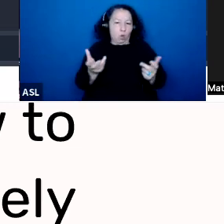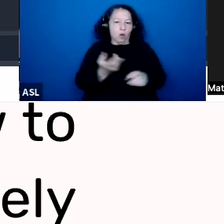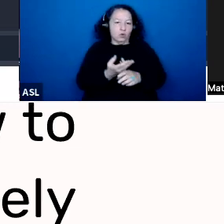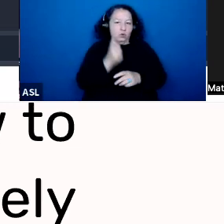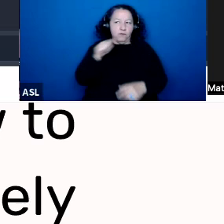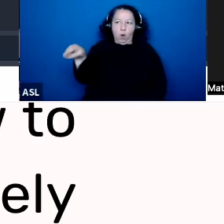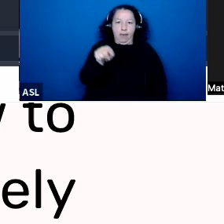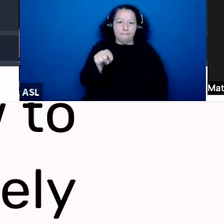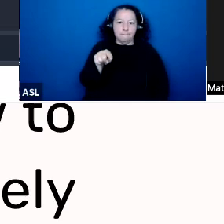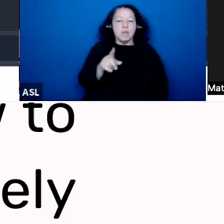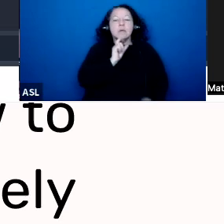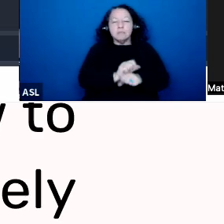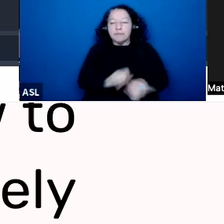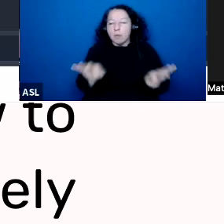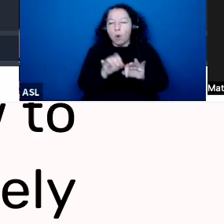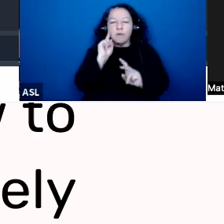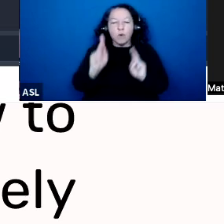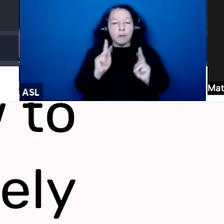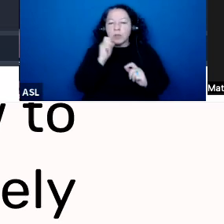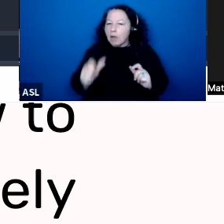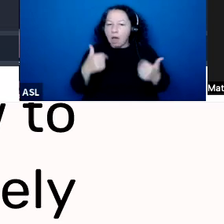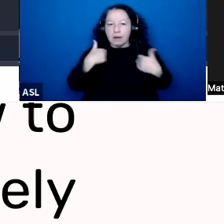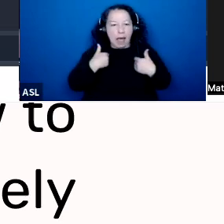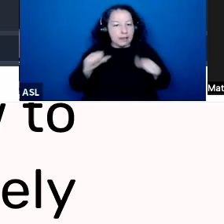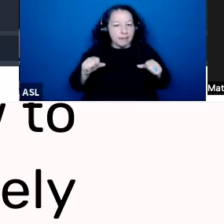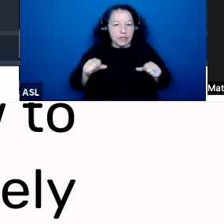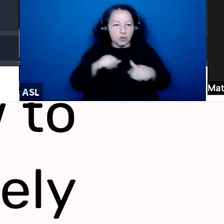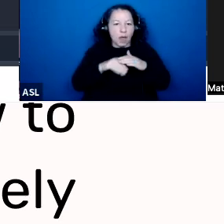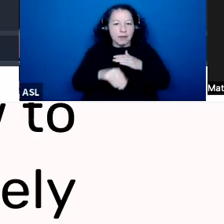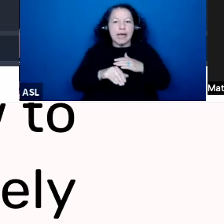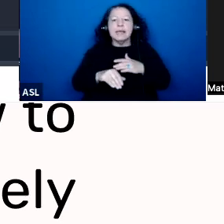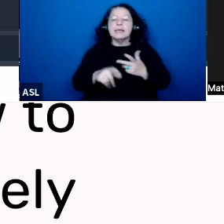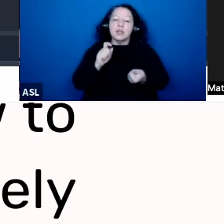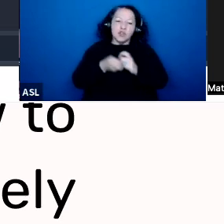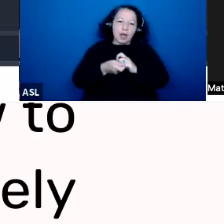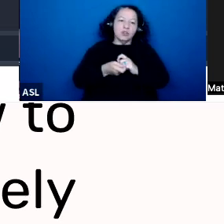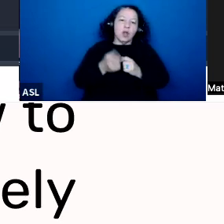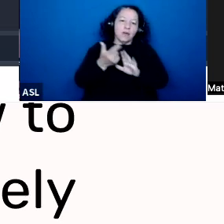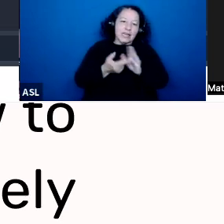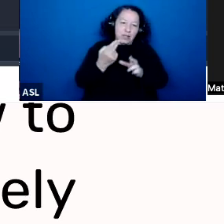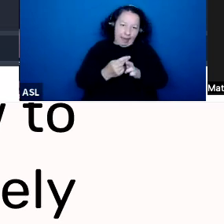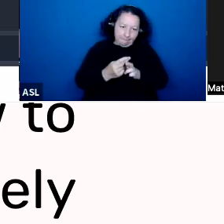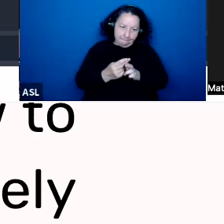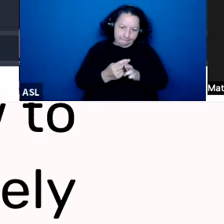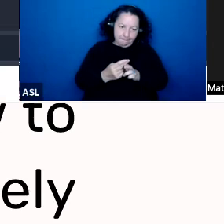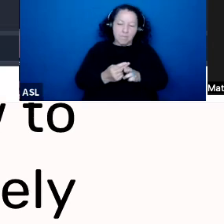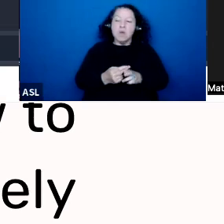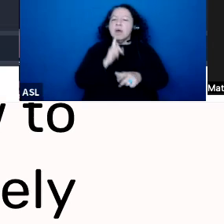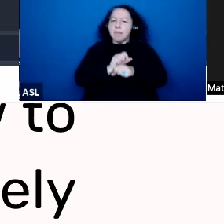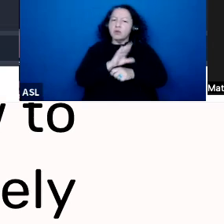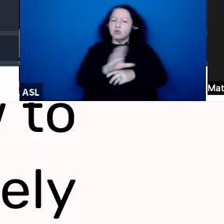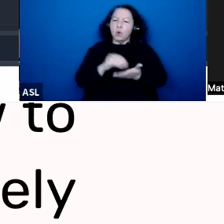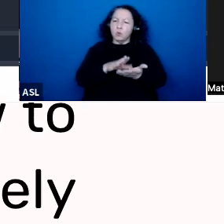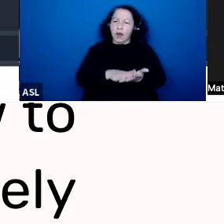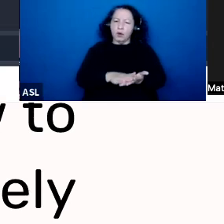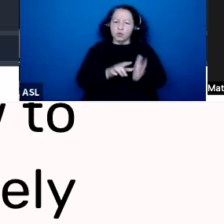use for them. This is particularly important for folks who have not been able to access being able to change their legal name. And so making